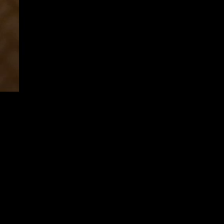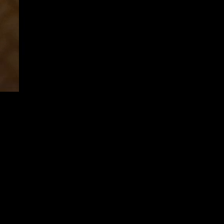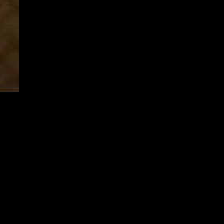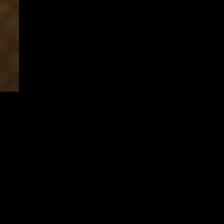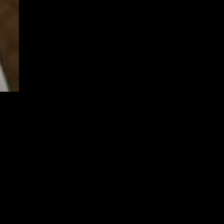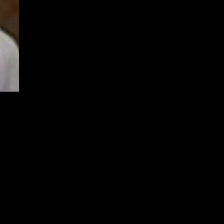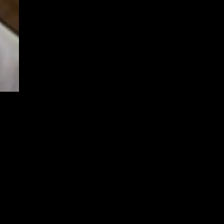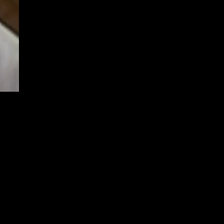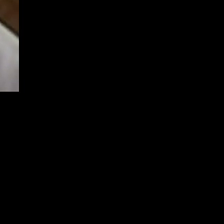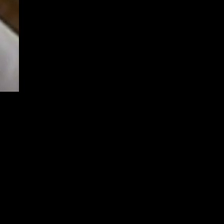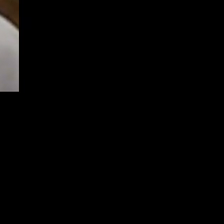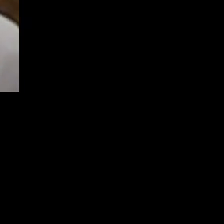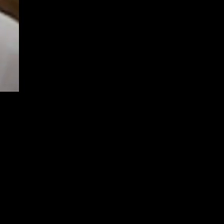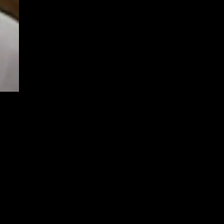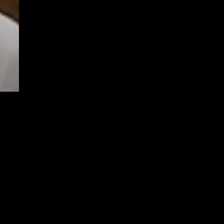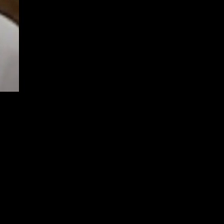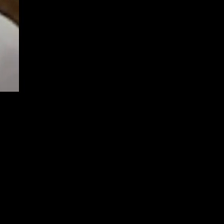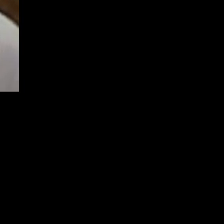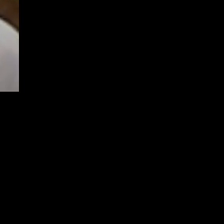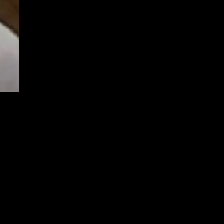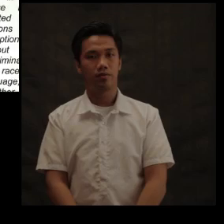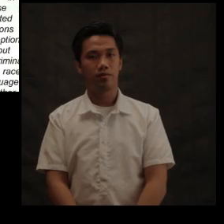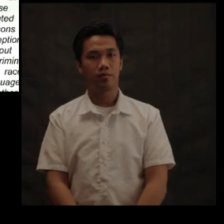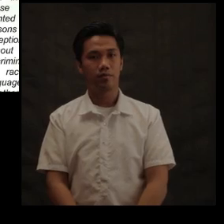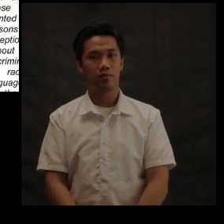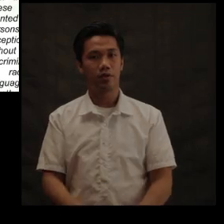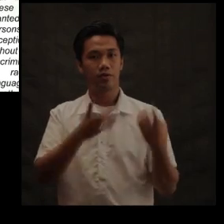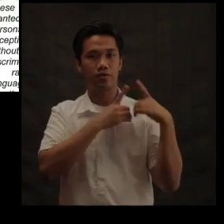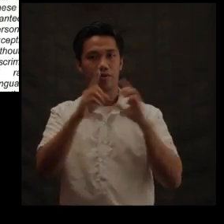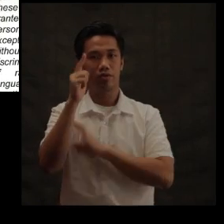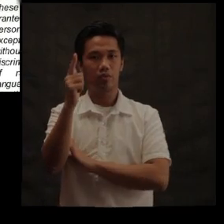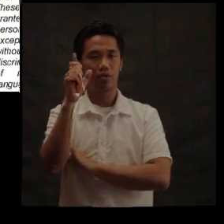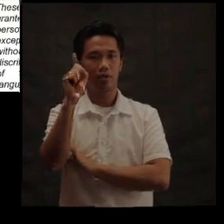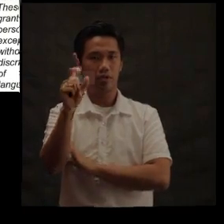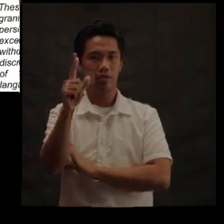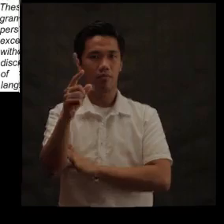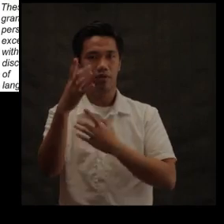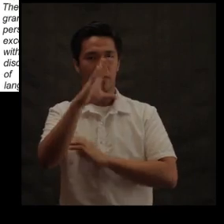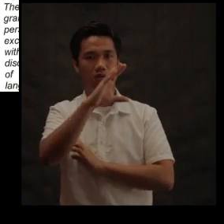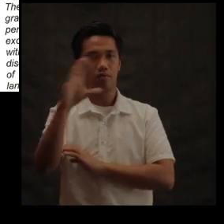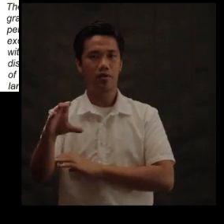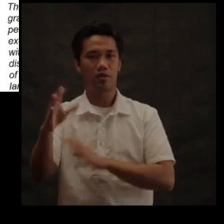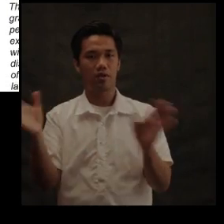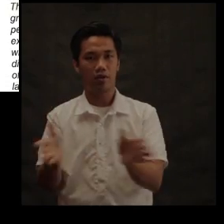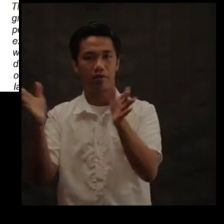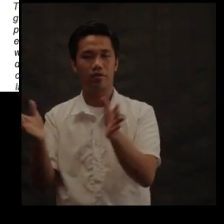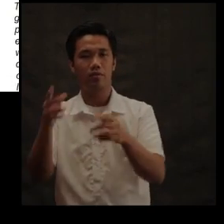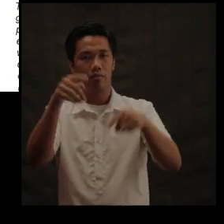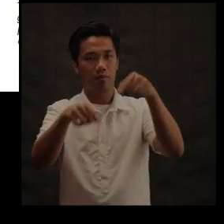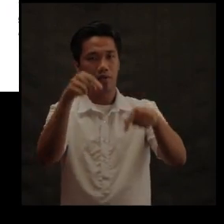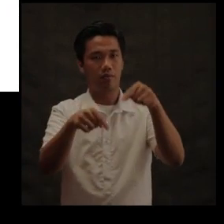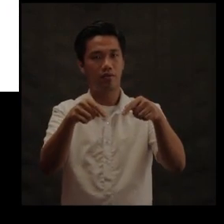mga pangangailangan sa kalusugan, nutrisyon at edukasyon. In 2011, the COMELEC, for their part,